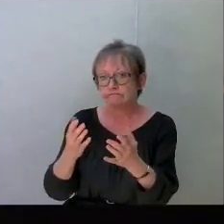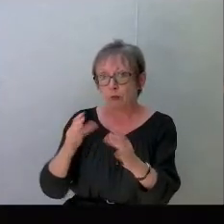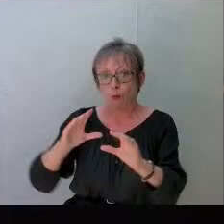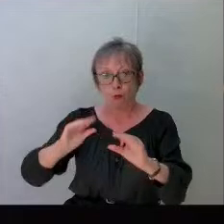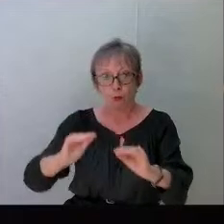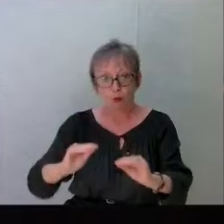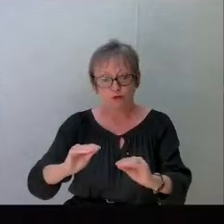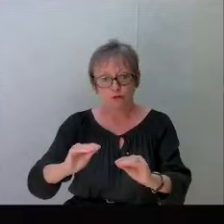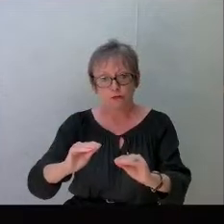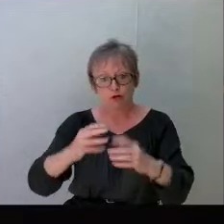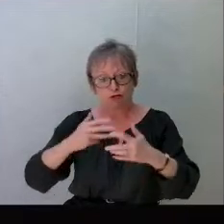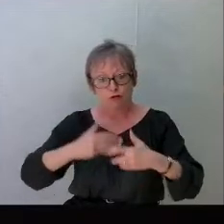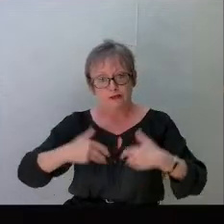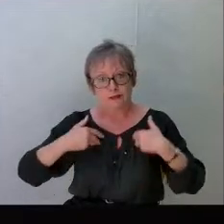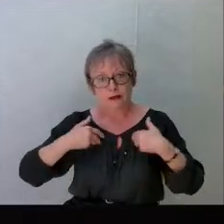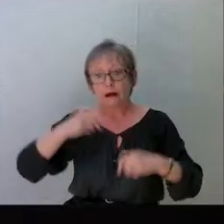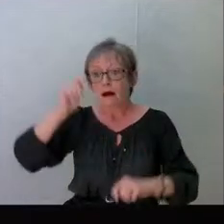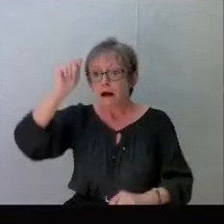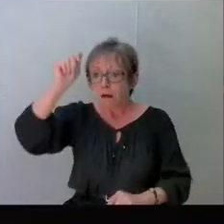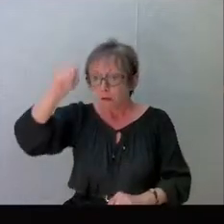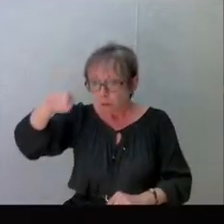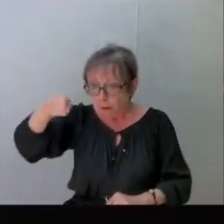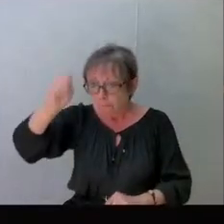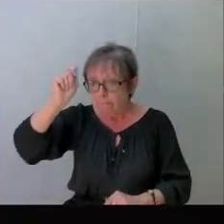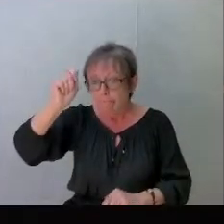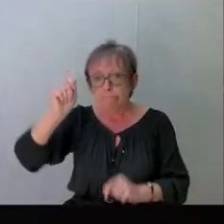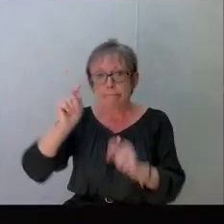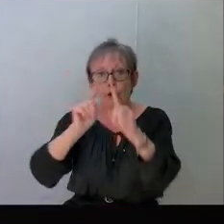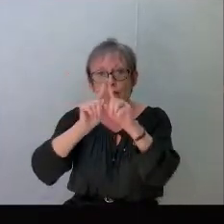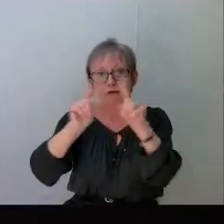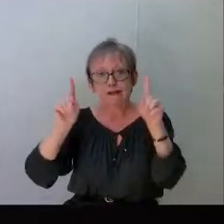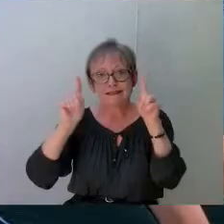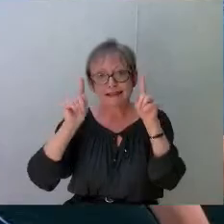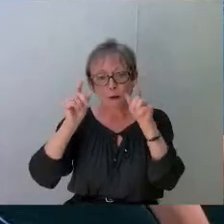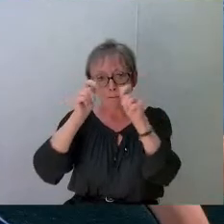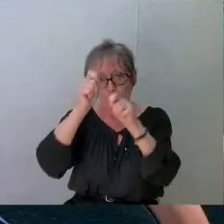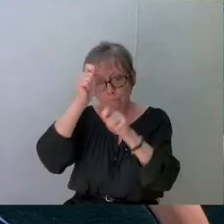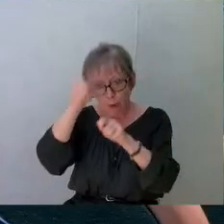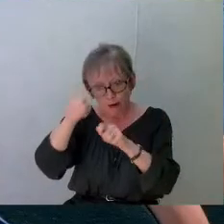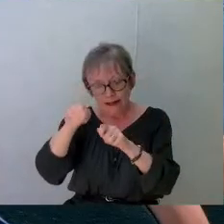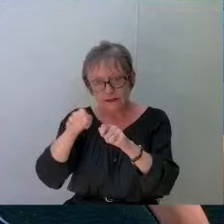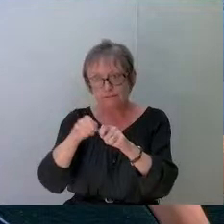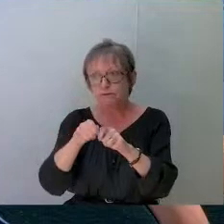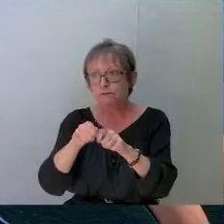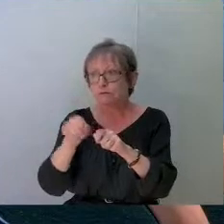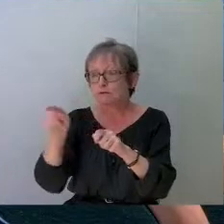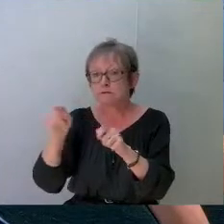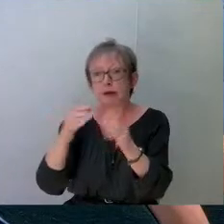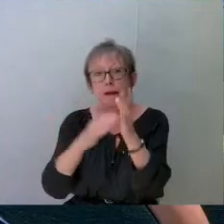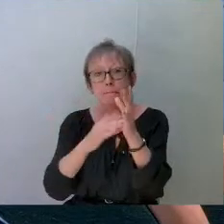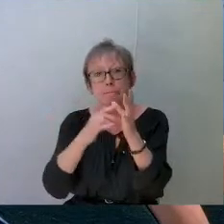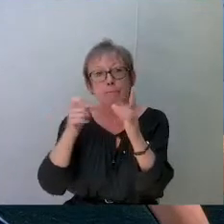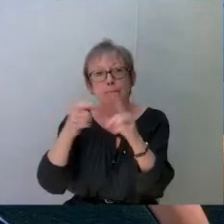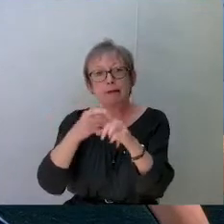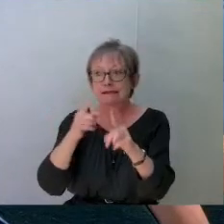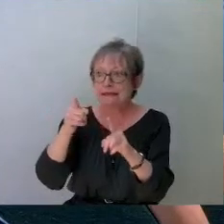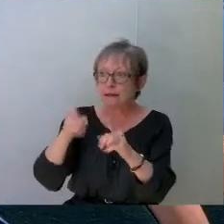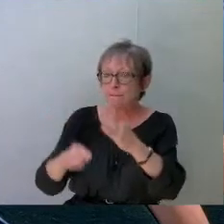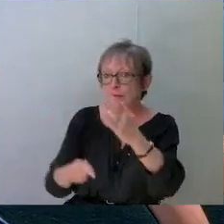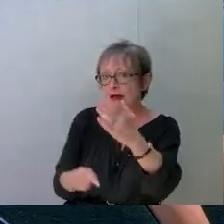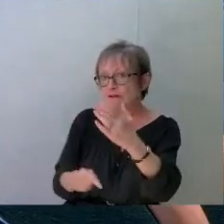Chancellor, he'll doff you with the university bonnet, and you'll pass by the university mace. That's the one on the left closest to